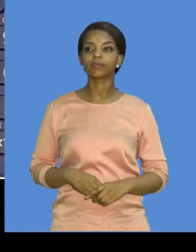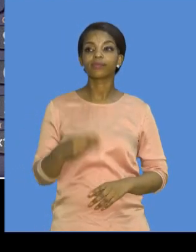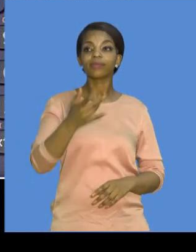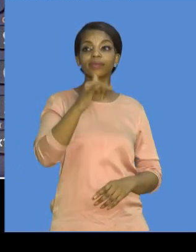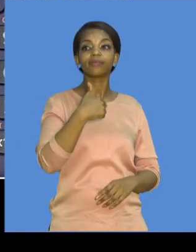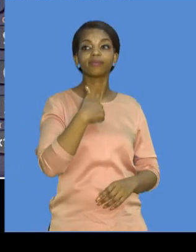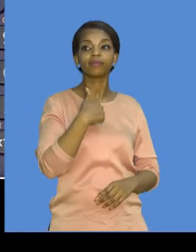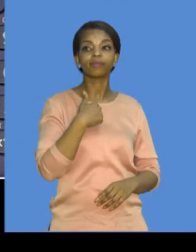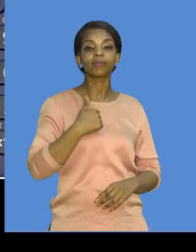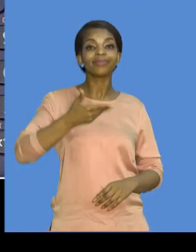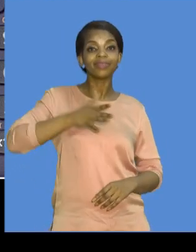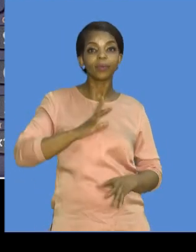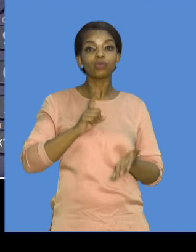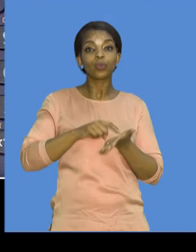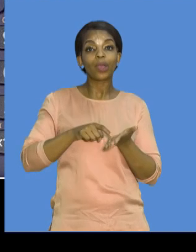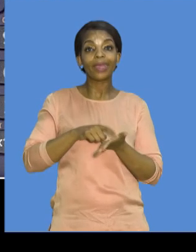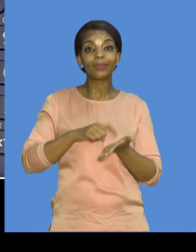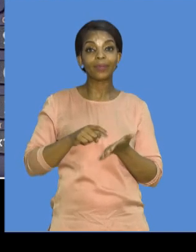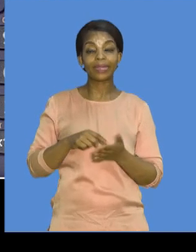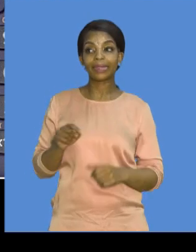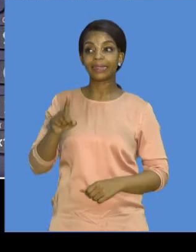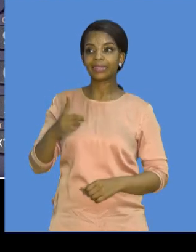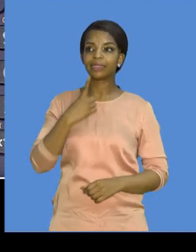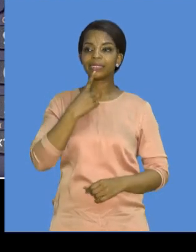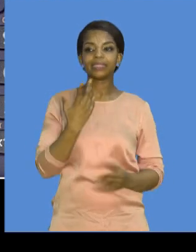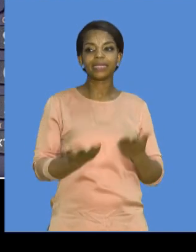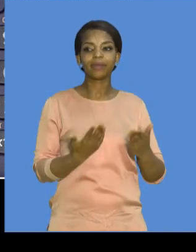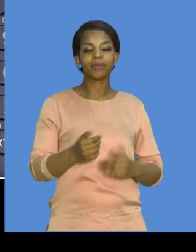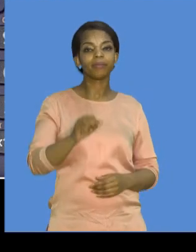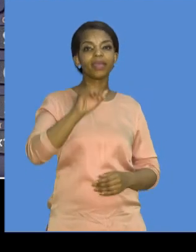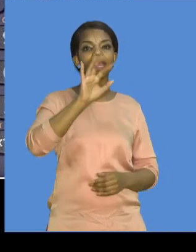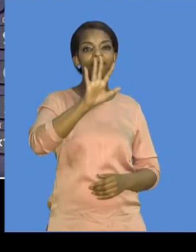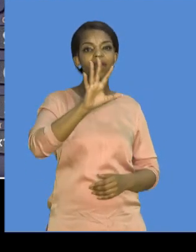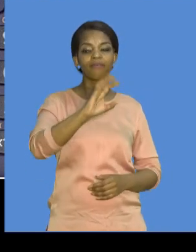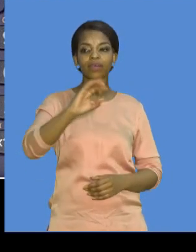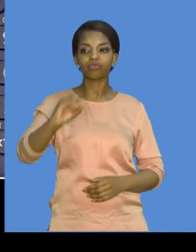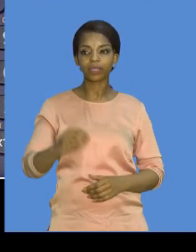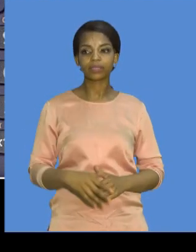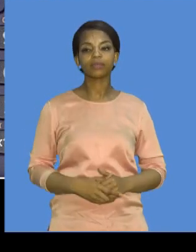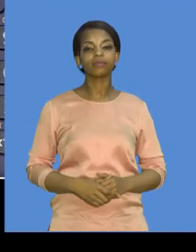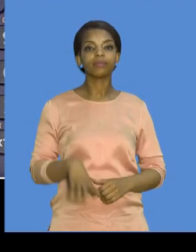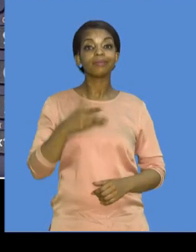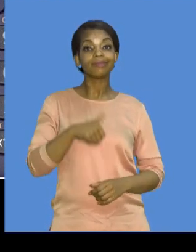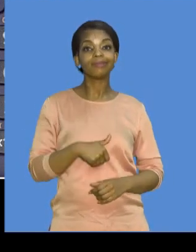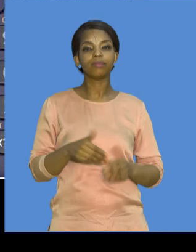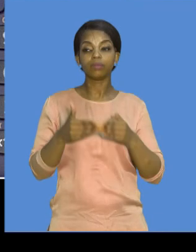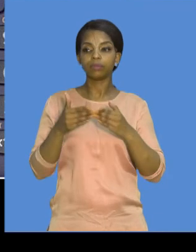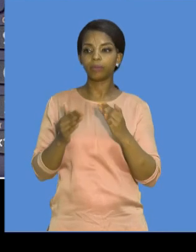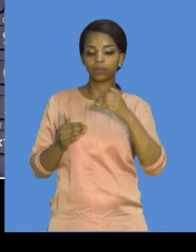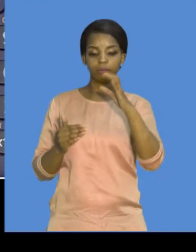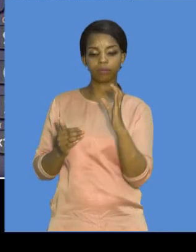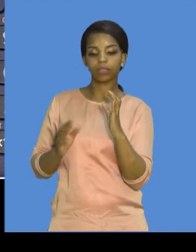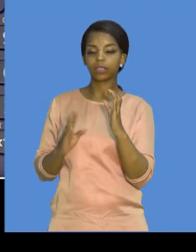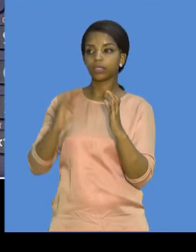if I want to calculate this, it will be 500, and then I will open a bracket there. It will be 1